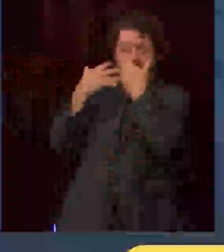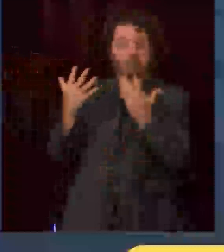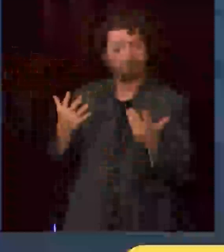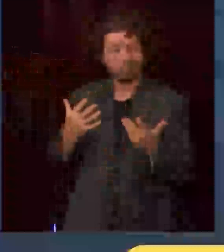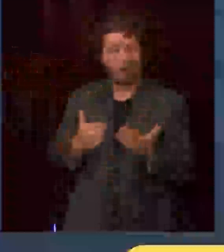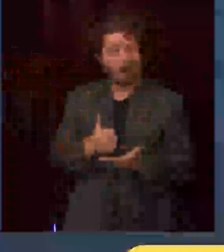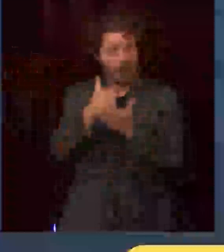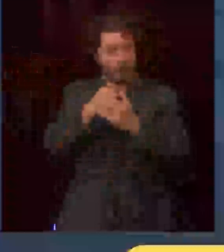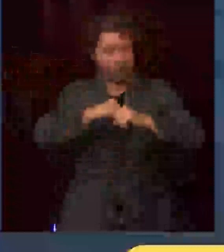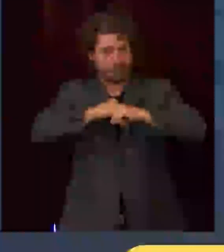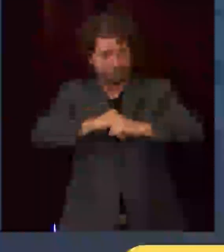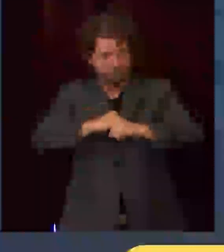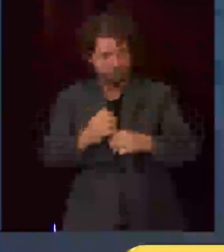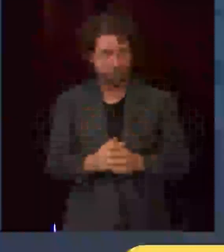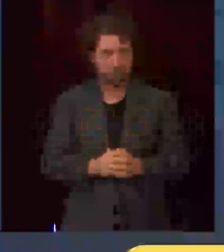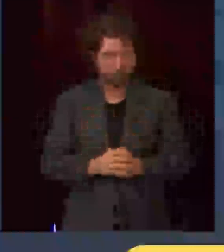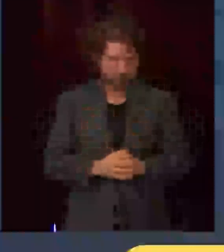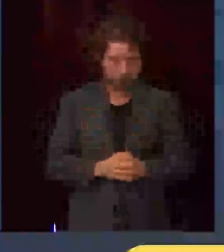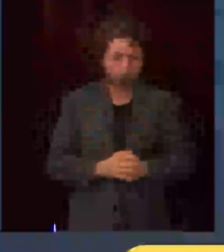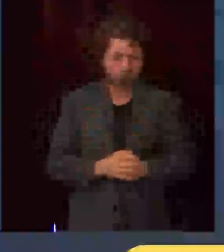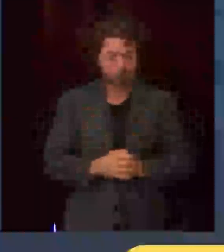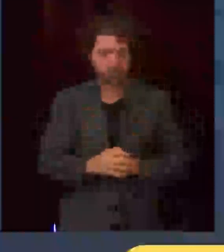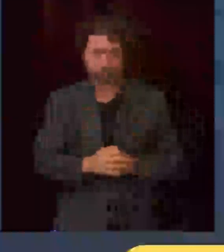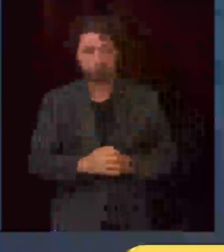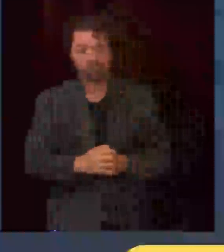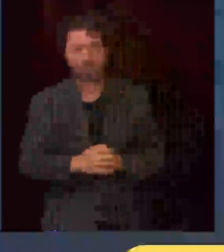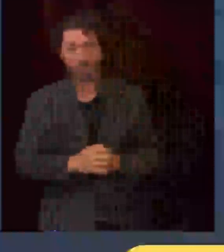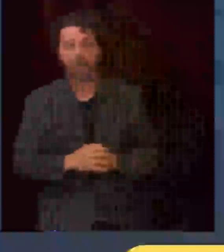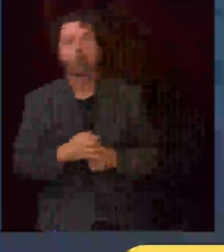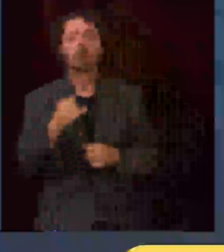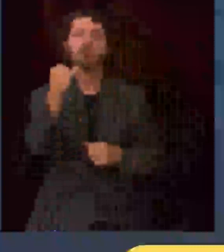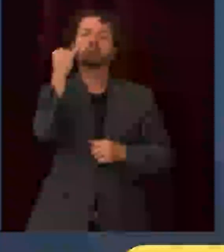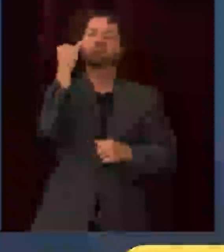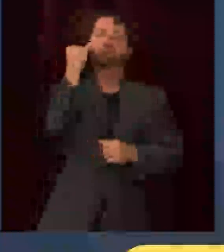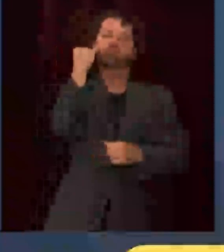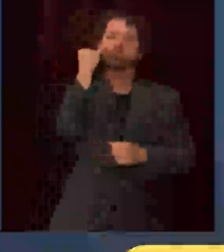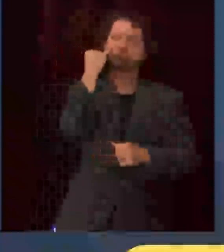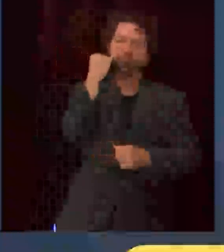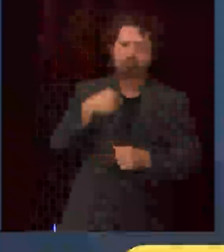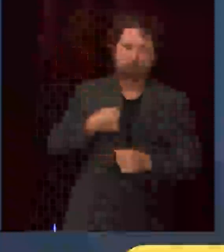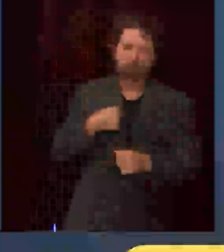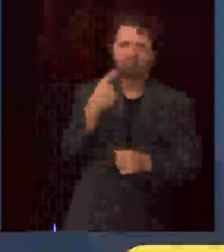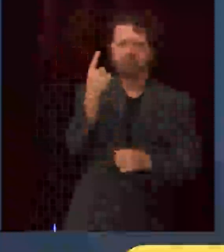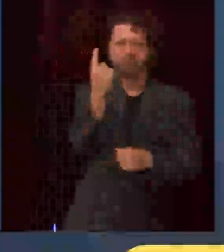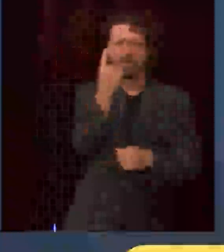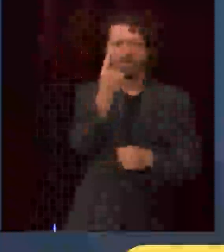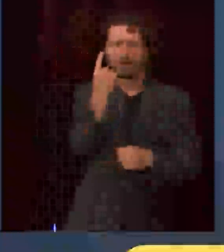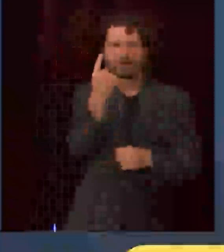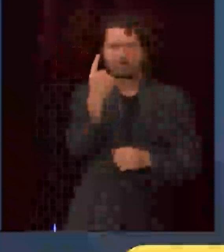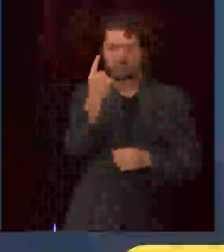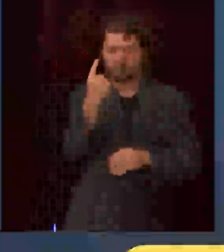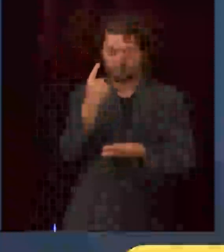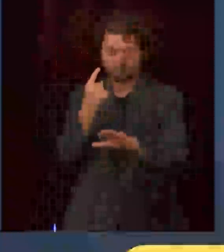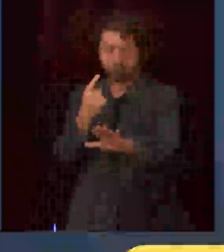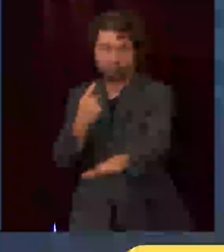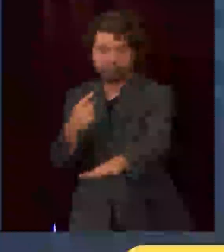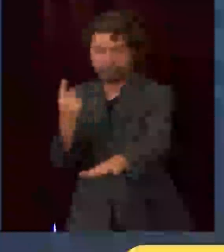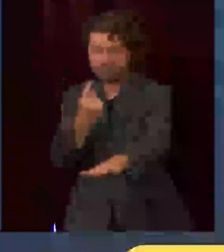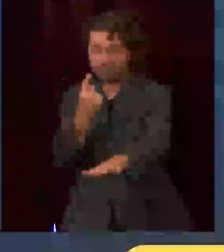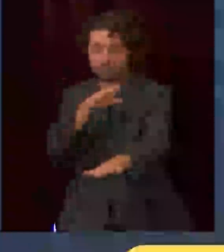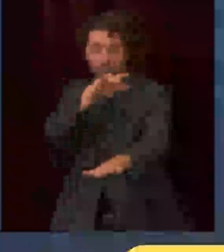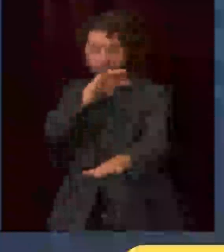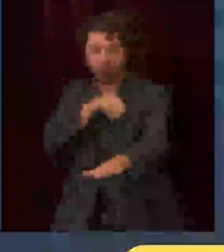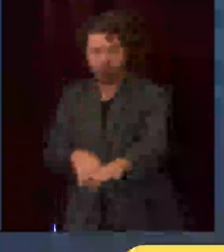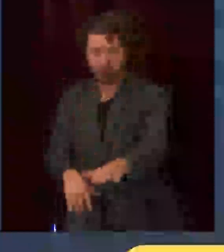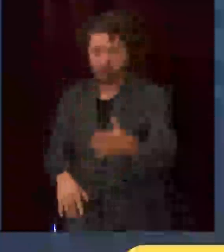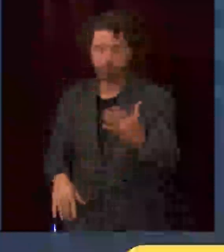face. So if I'm out in the environment and touching a surface, touching things out in the world, as we are all going to be doing more and more of, this helps prevent